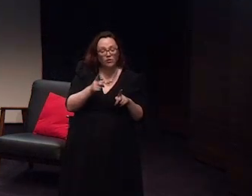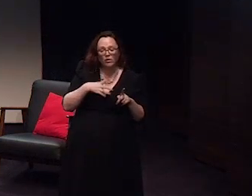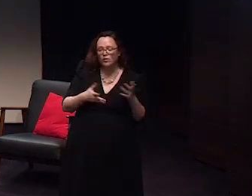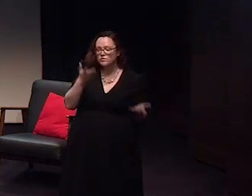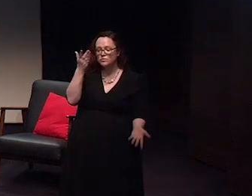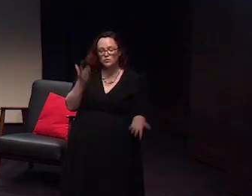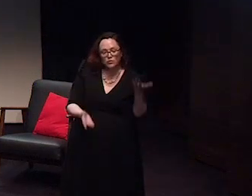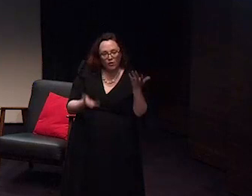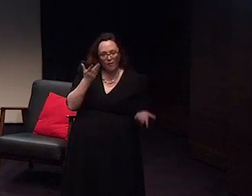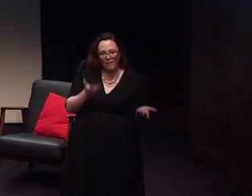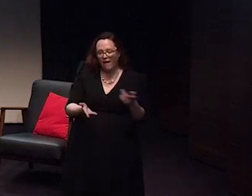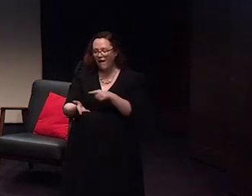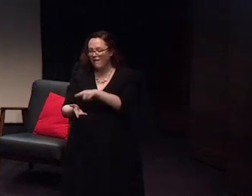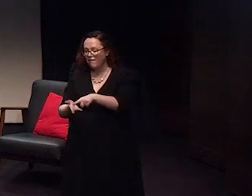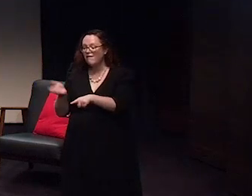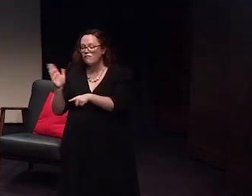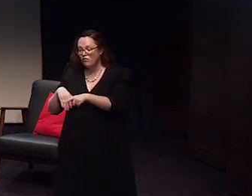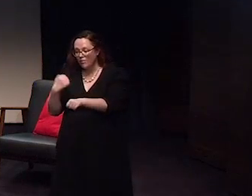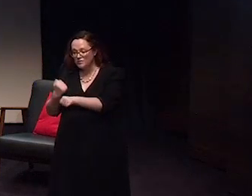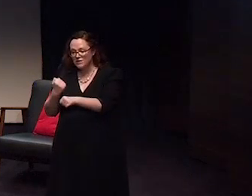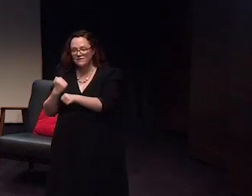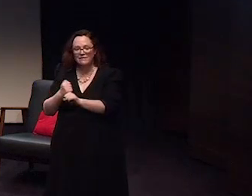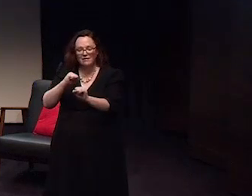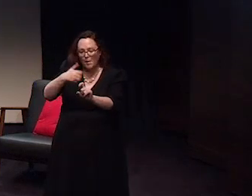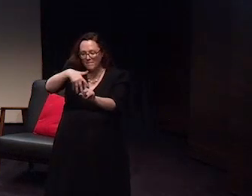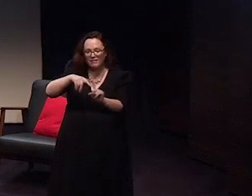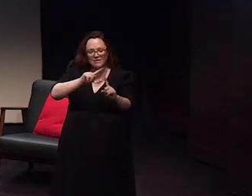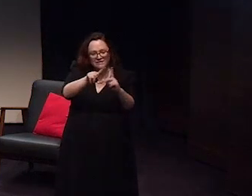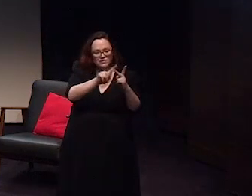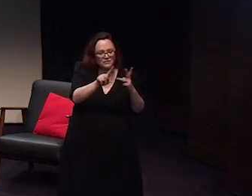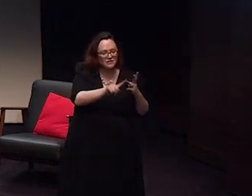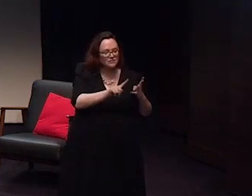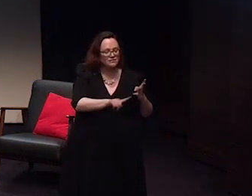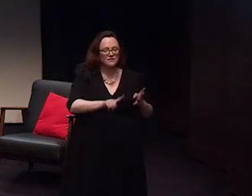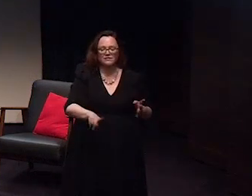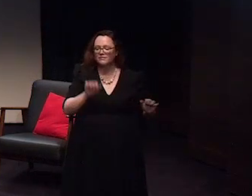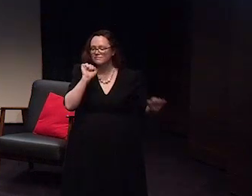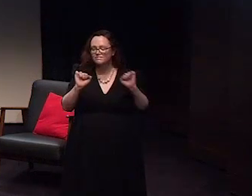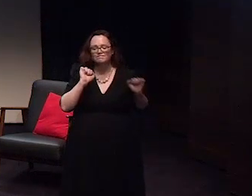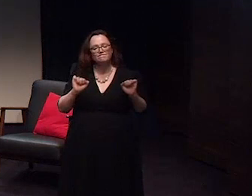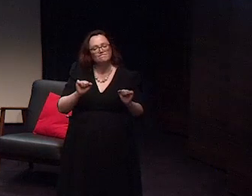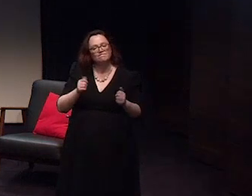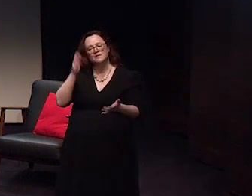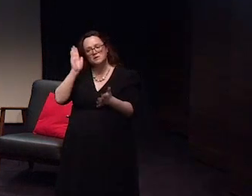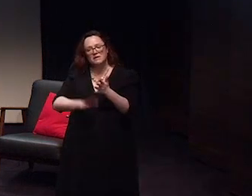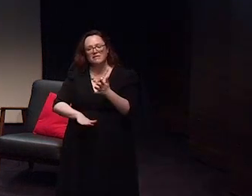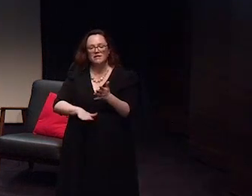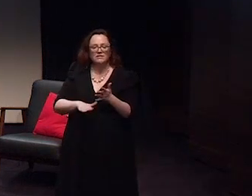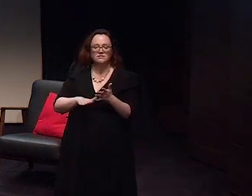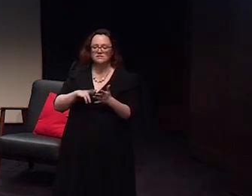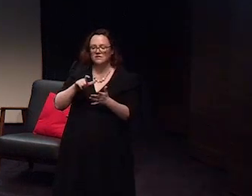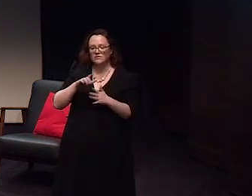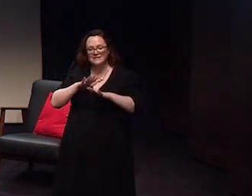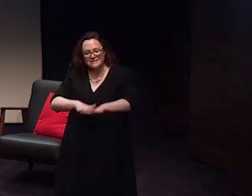chest compressions performed by bystanders not trained in CPR, depending on whether they were solely assisted by telephone